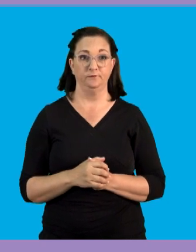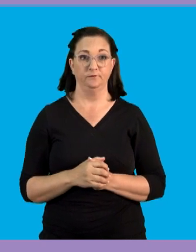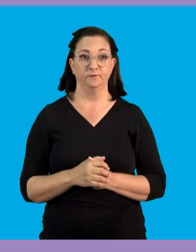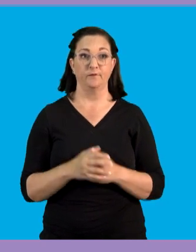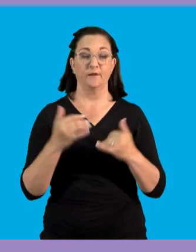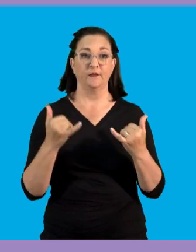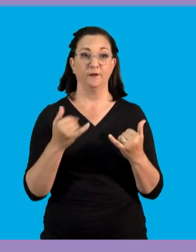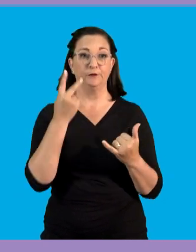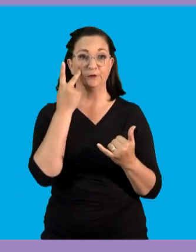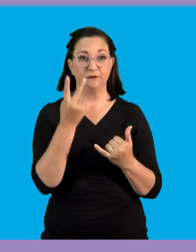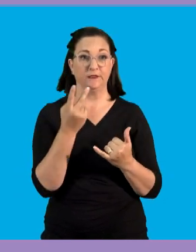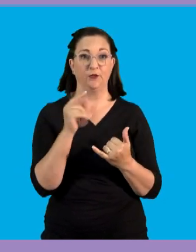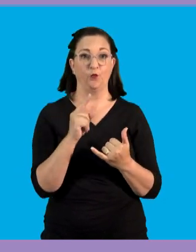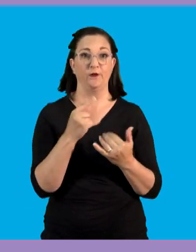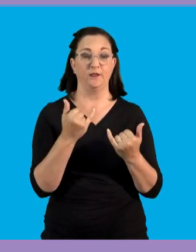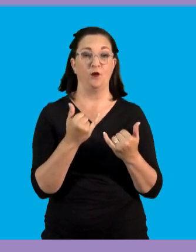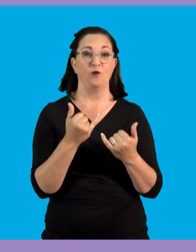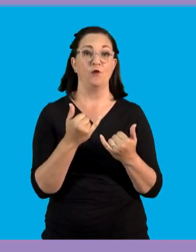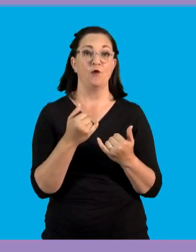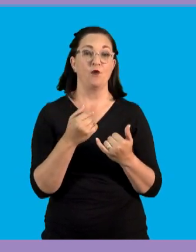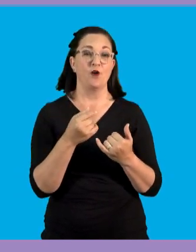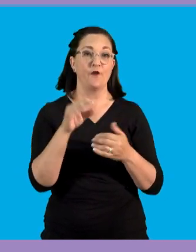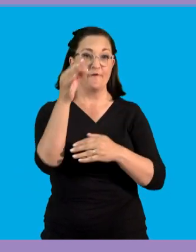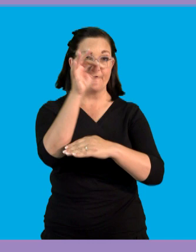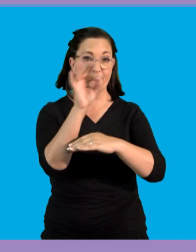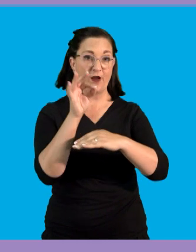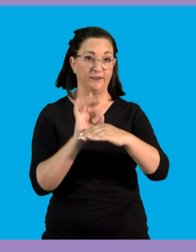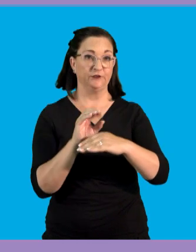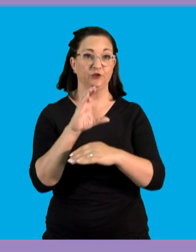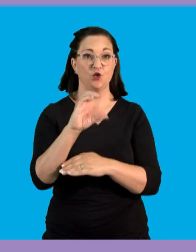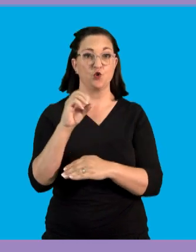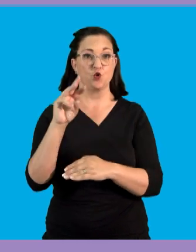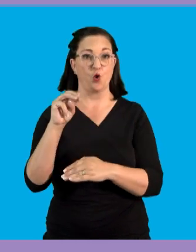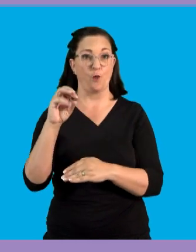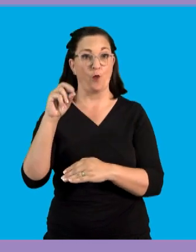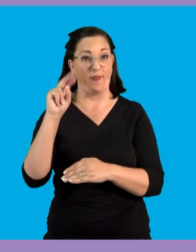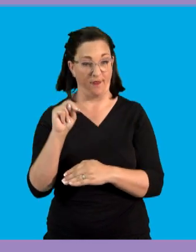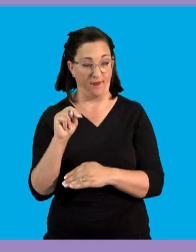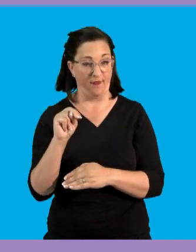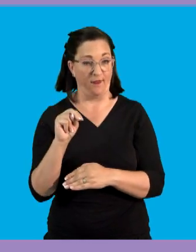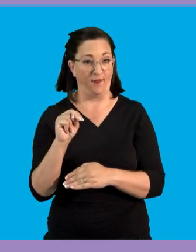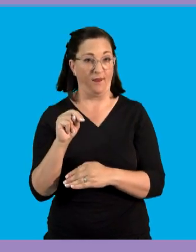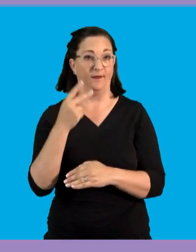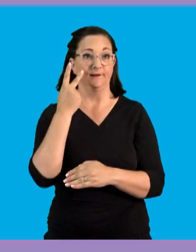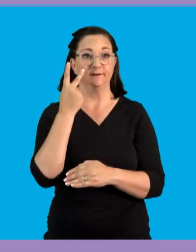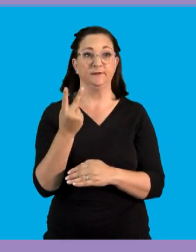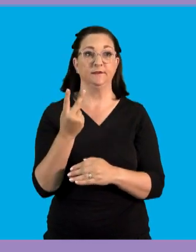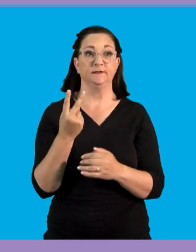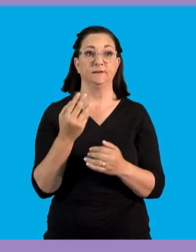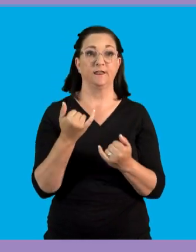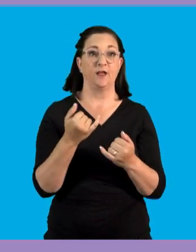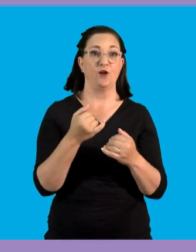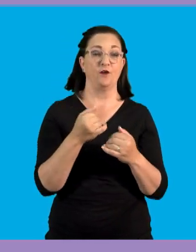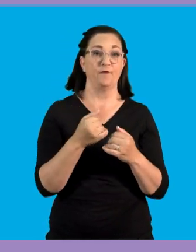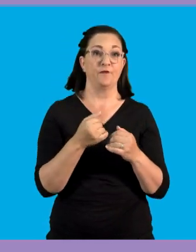all going to now list the ones that are common, and the ones that are common between the